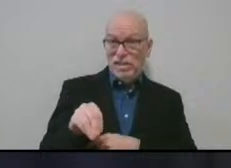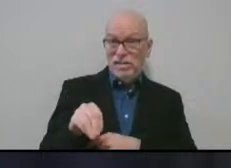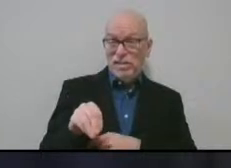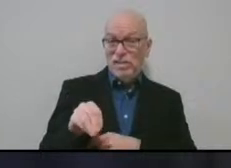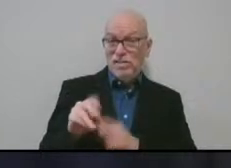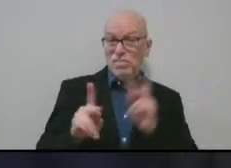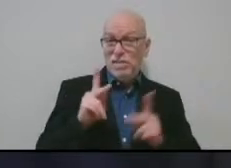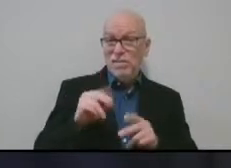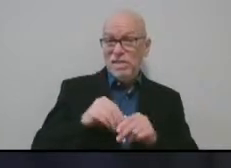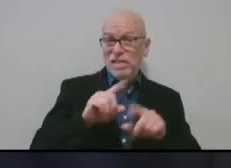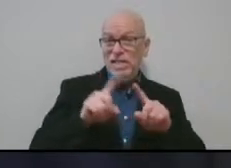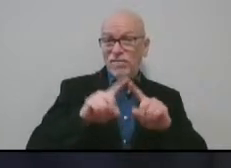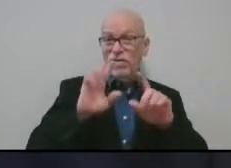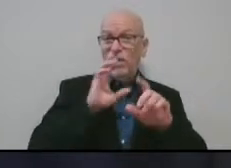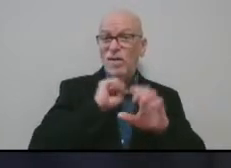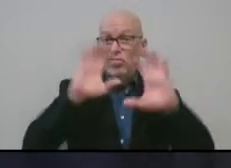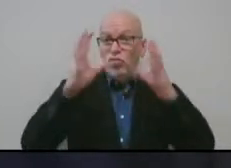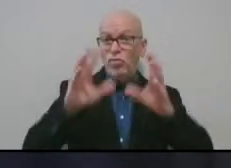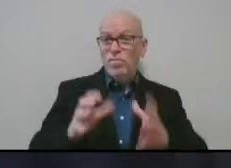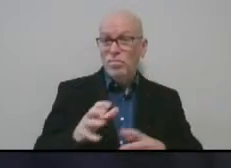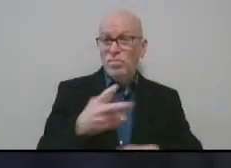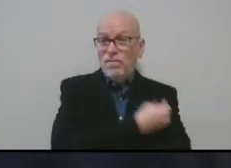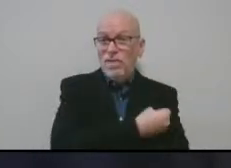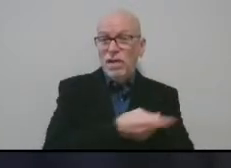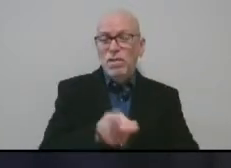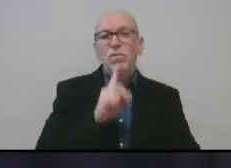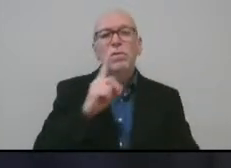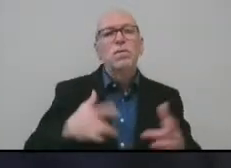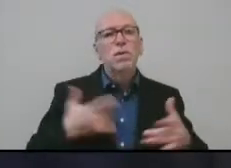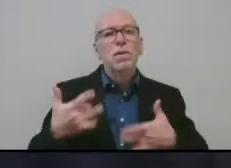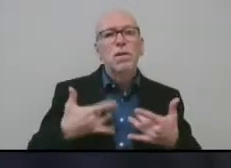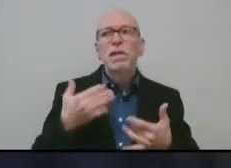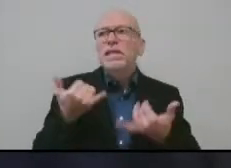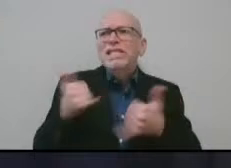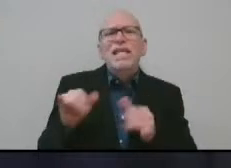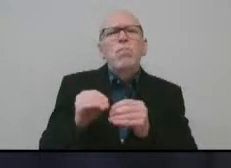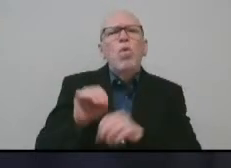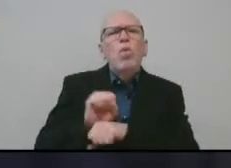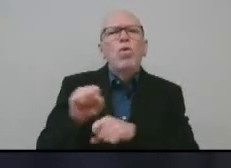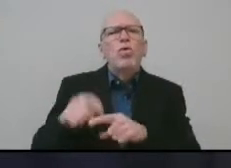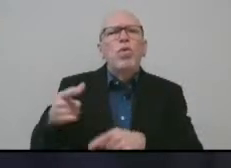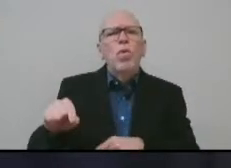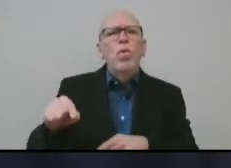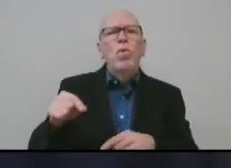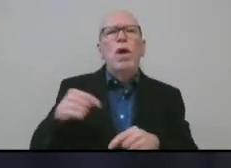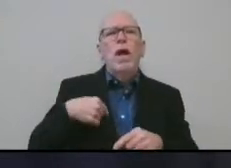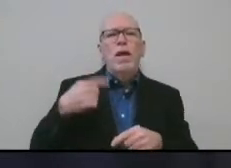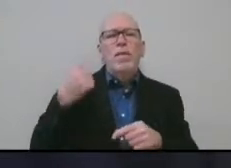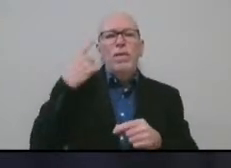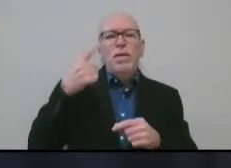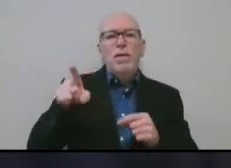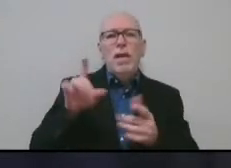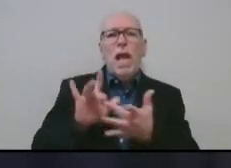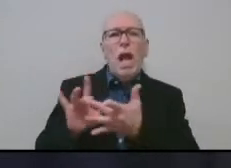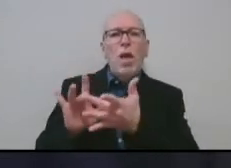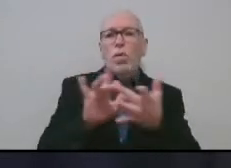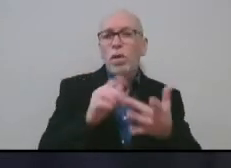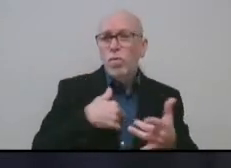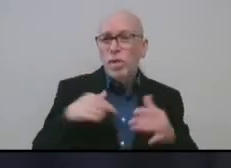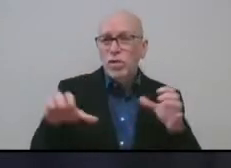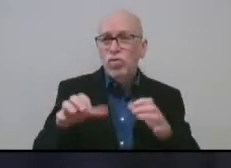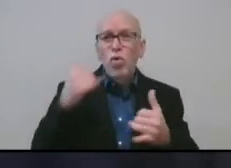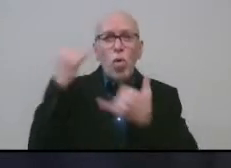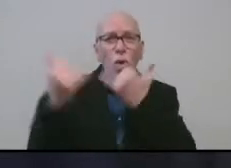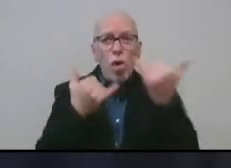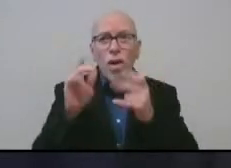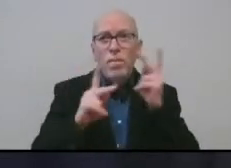these different populations getting vaccinated is really exciting. And there's more work to do. I mean, we think that by the outreach that we're doing, calling people,